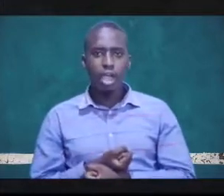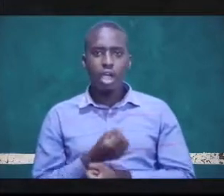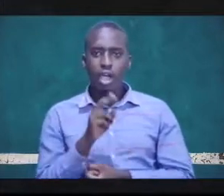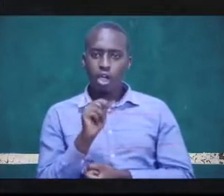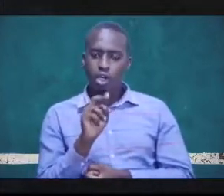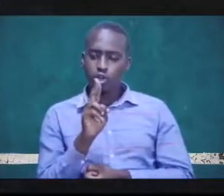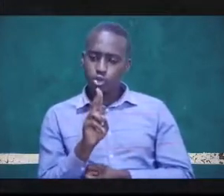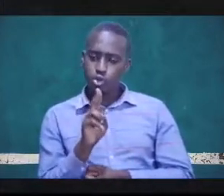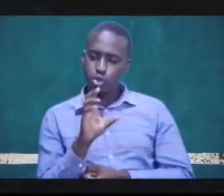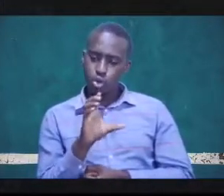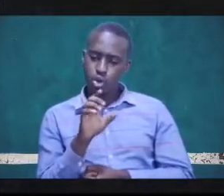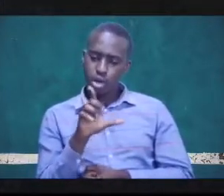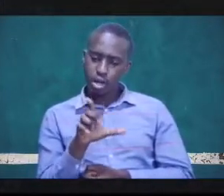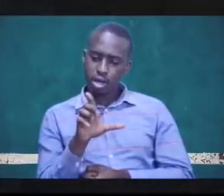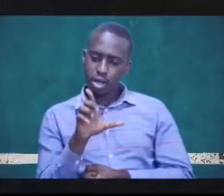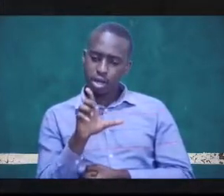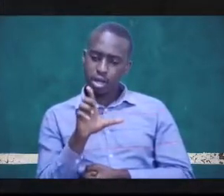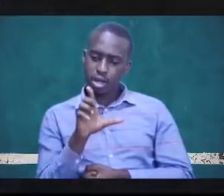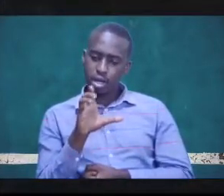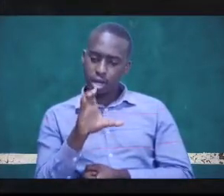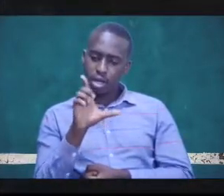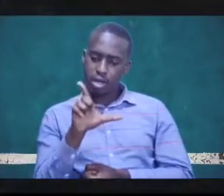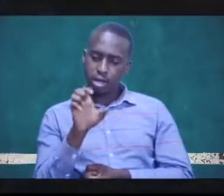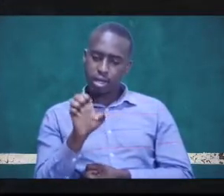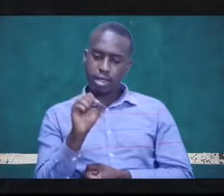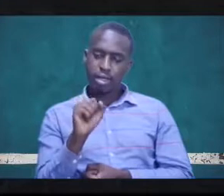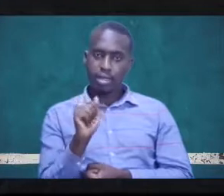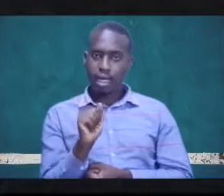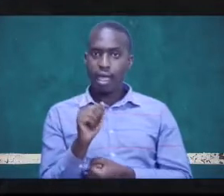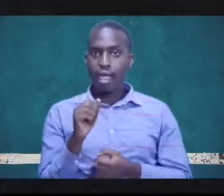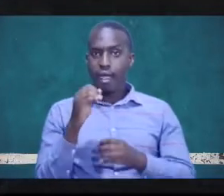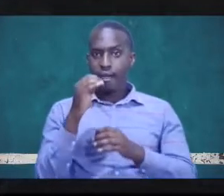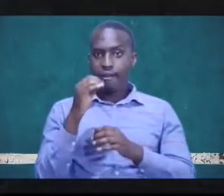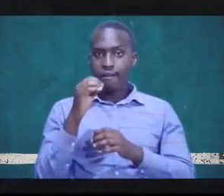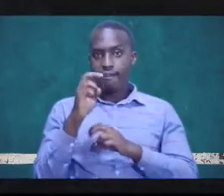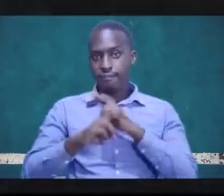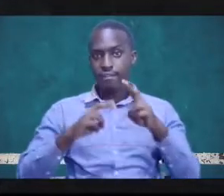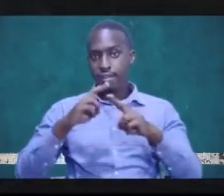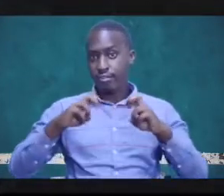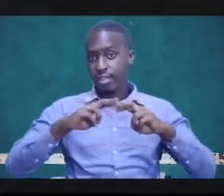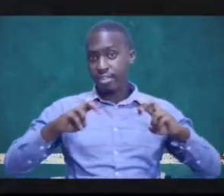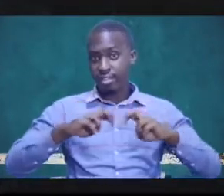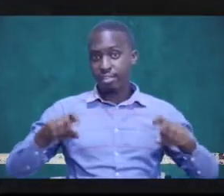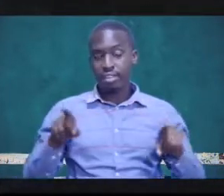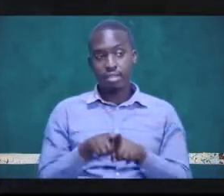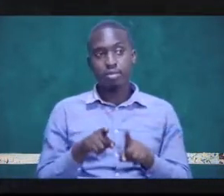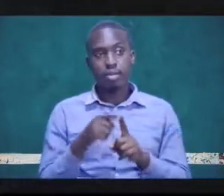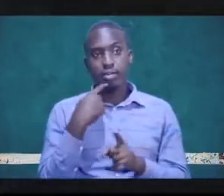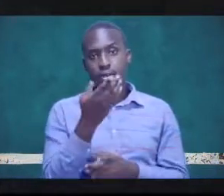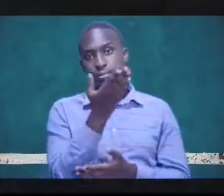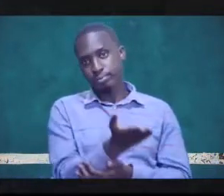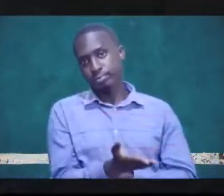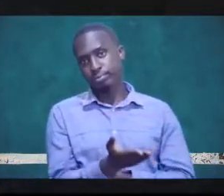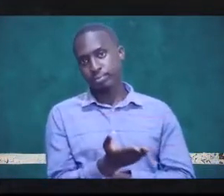nuclear physics, think about the things that are taking place in the